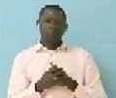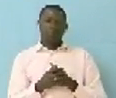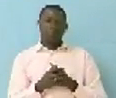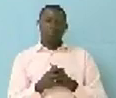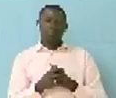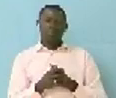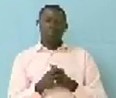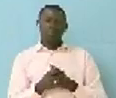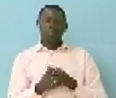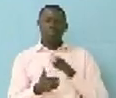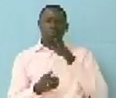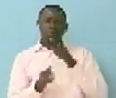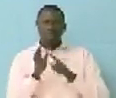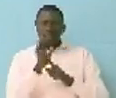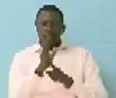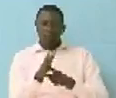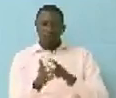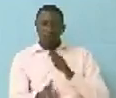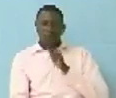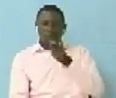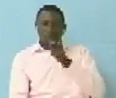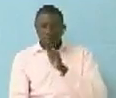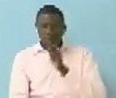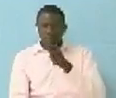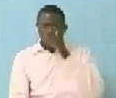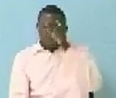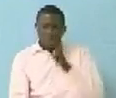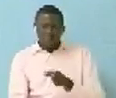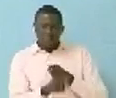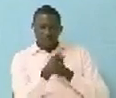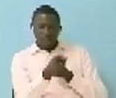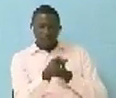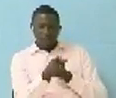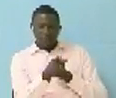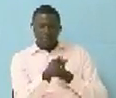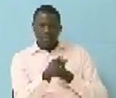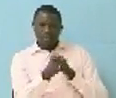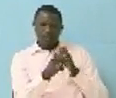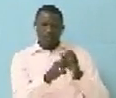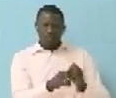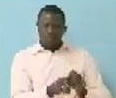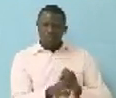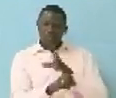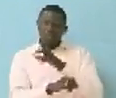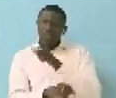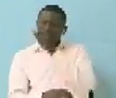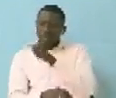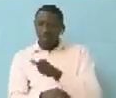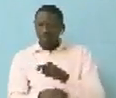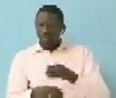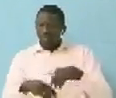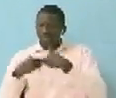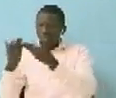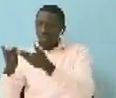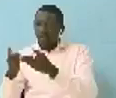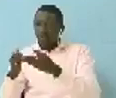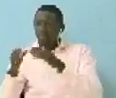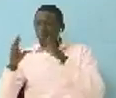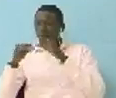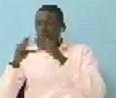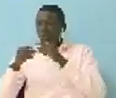Do you interview somebody? You send the person to give statements? Do